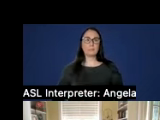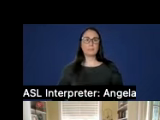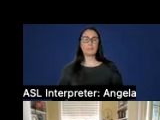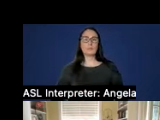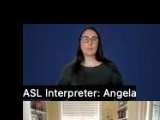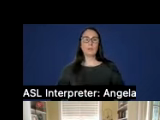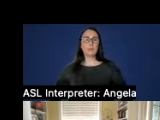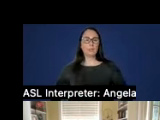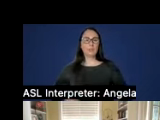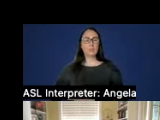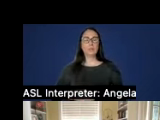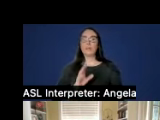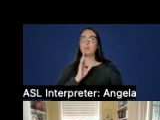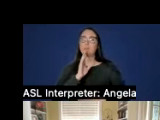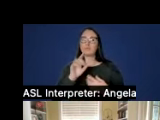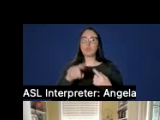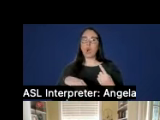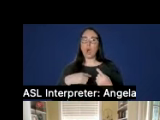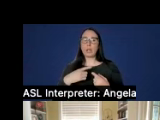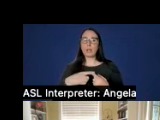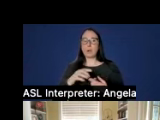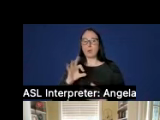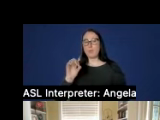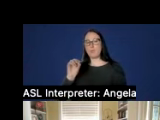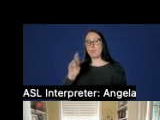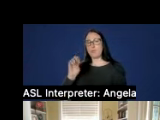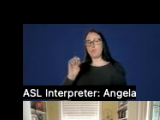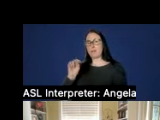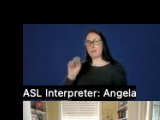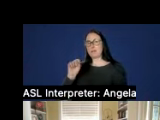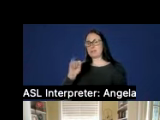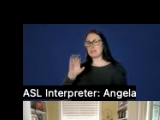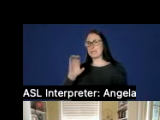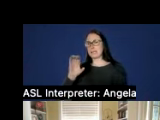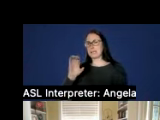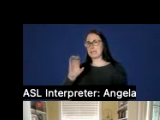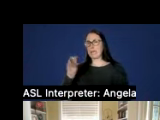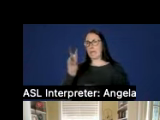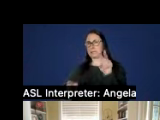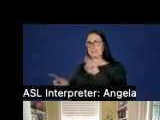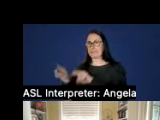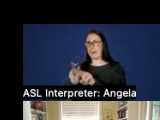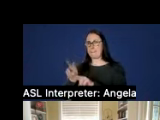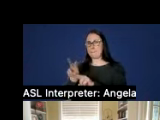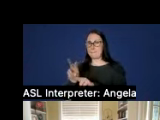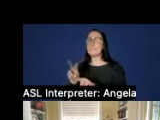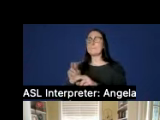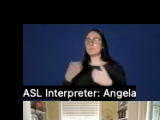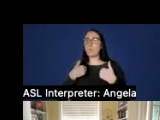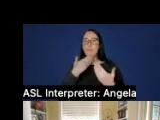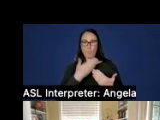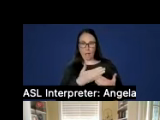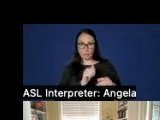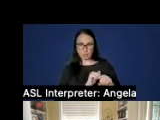So it's talking about forensic exam and what's your familiarity with forensic exam. So we have well-trained,